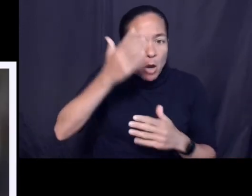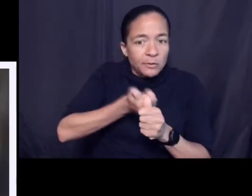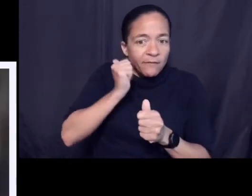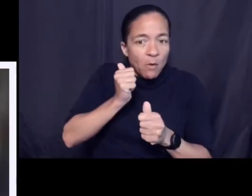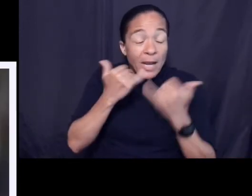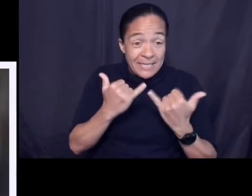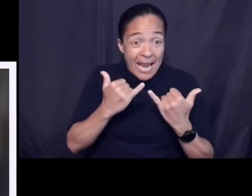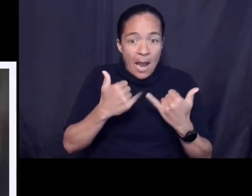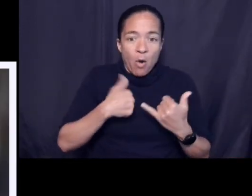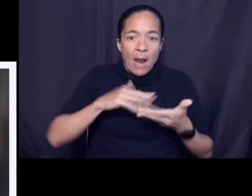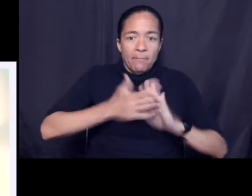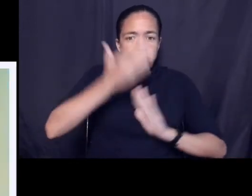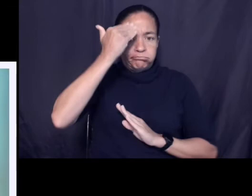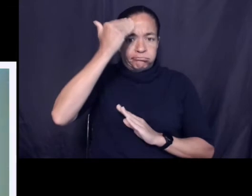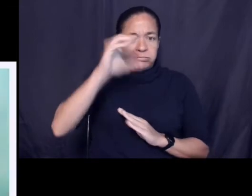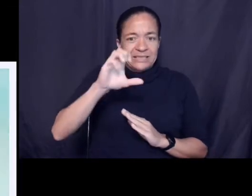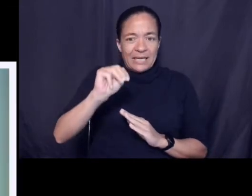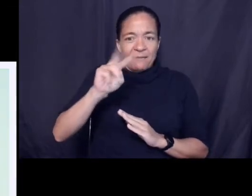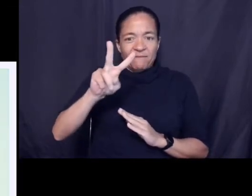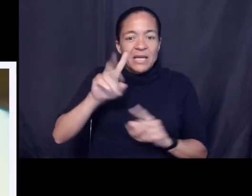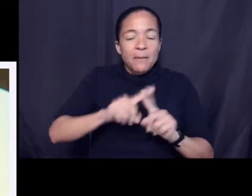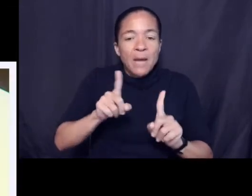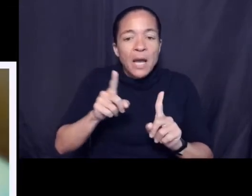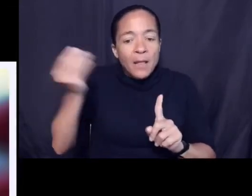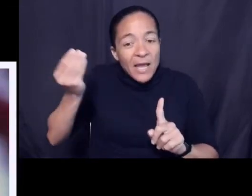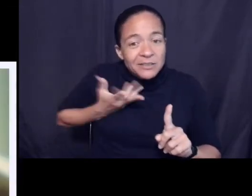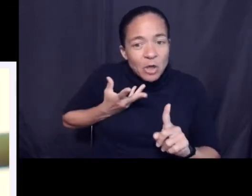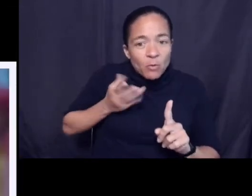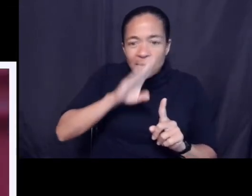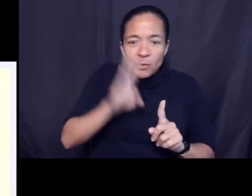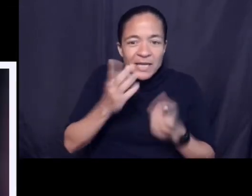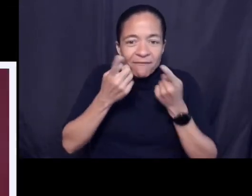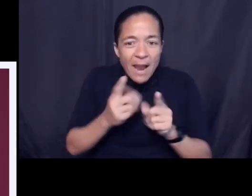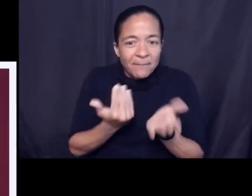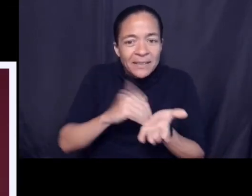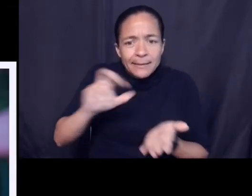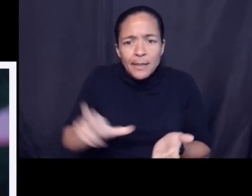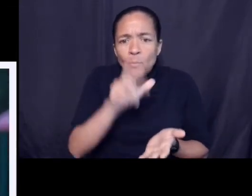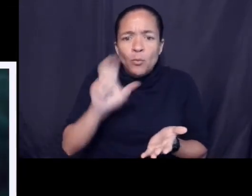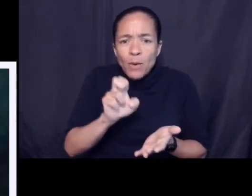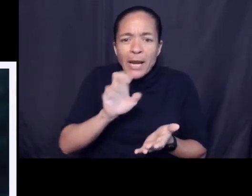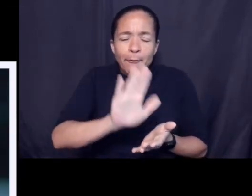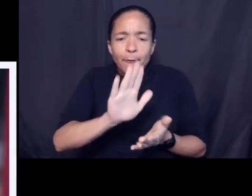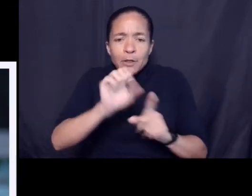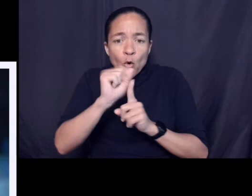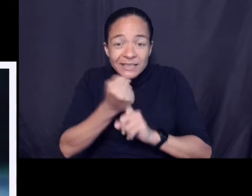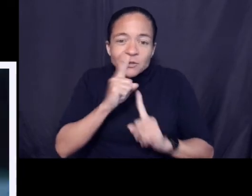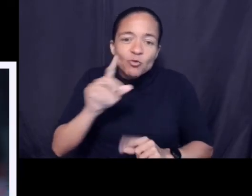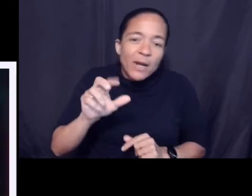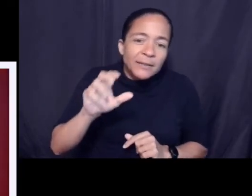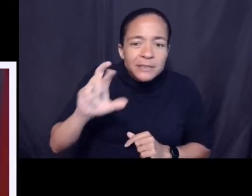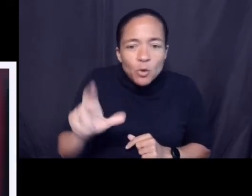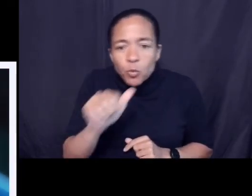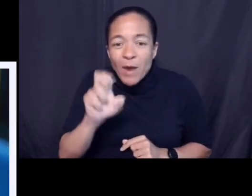I'm educated, I know about CMV, and I still got told, oh, it's not ever going to happen again. It's so rare. Your case was kind of isolated, and it's